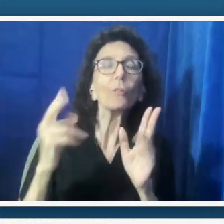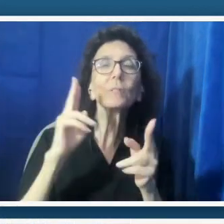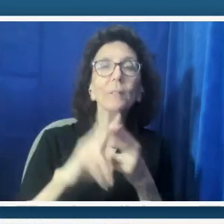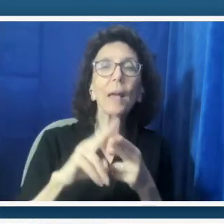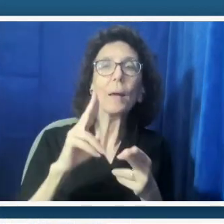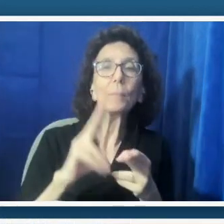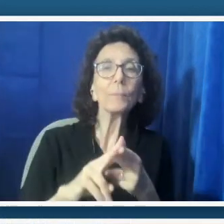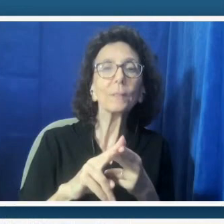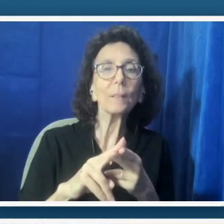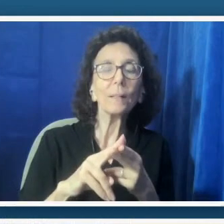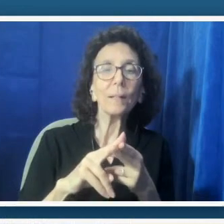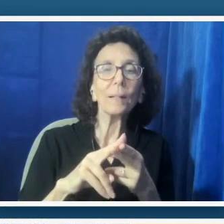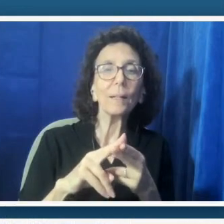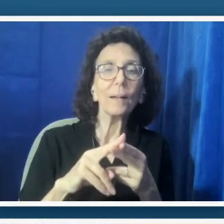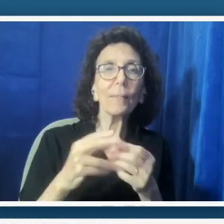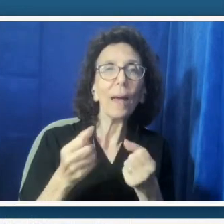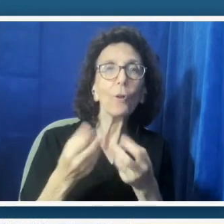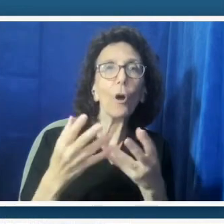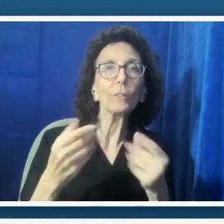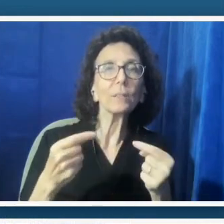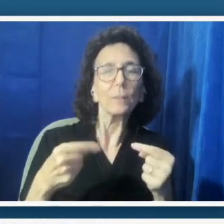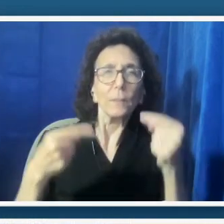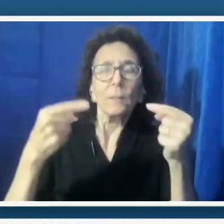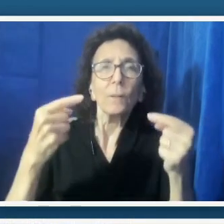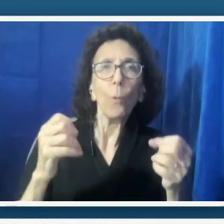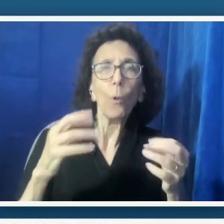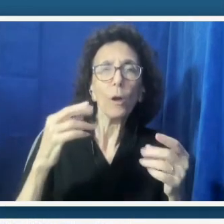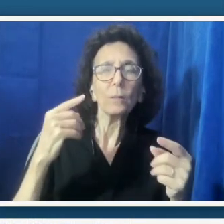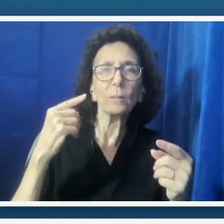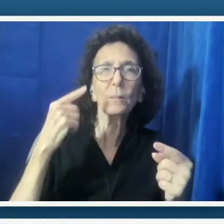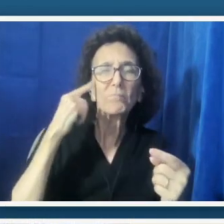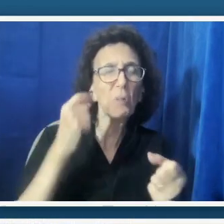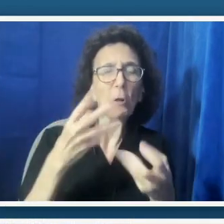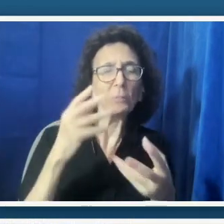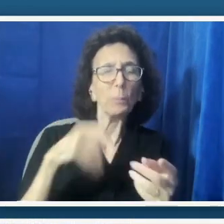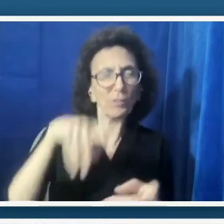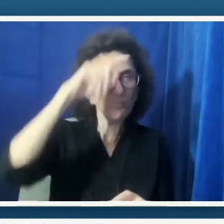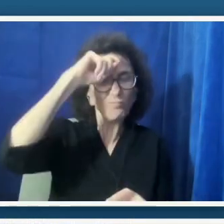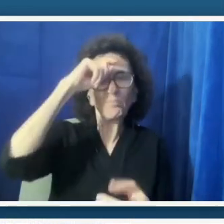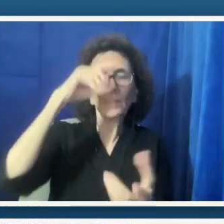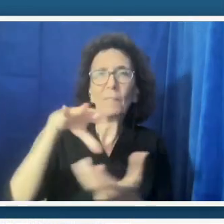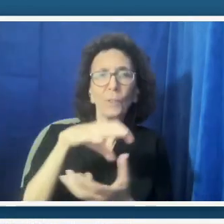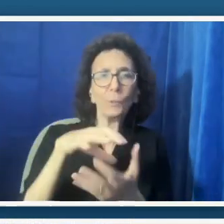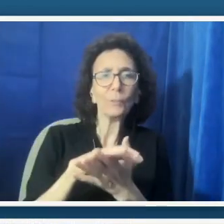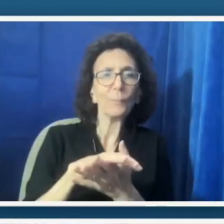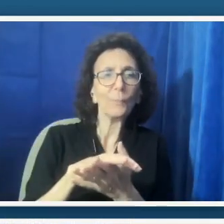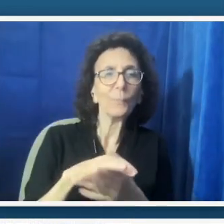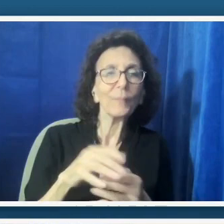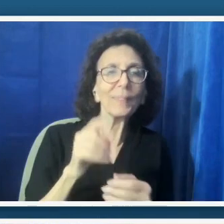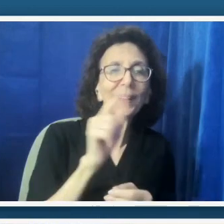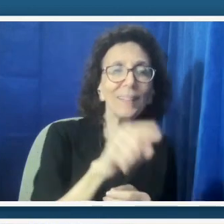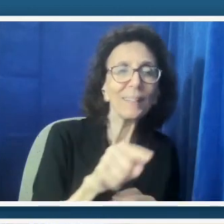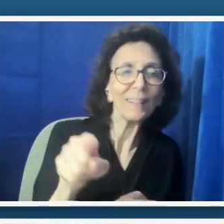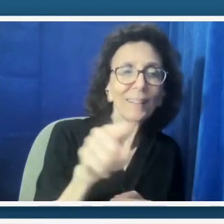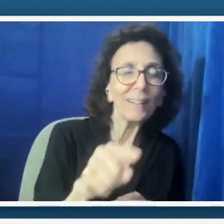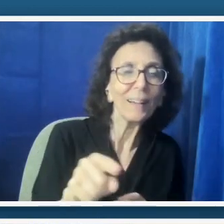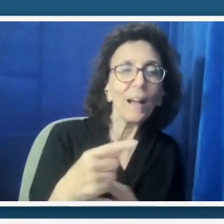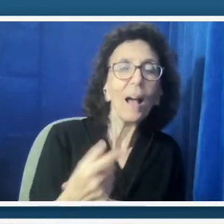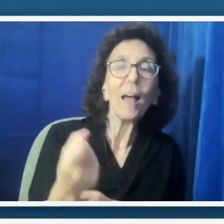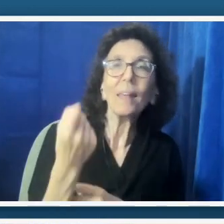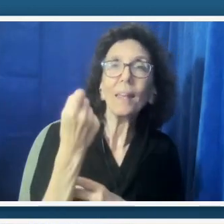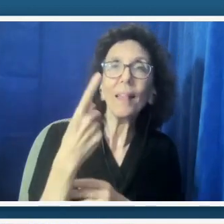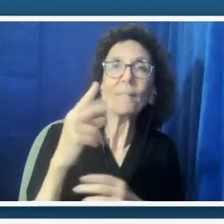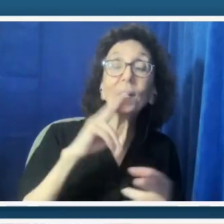resulted in controversy and confusion. So if we could advance to the next slide, please. 2 of the 11 stamp criteria I